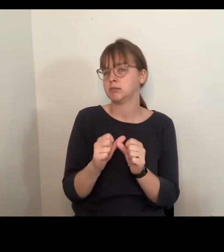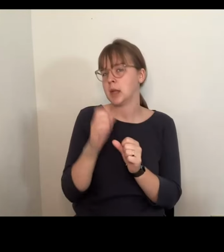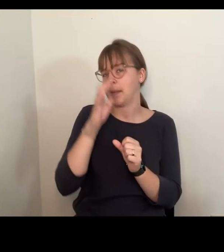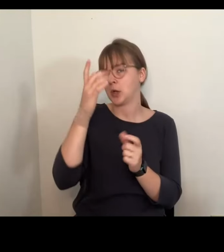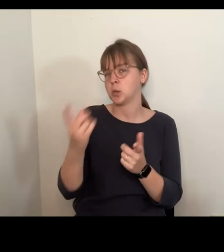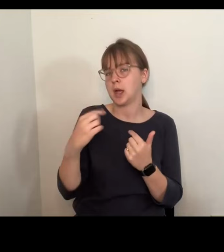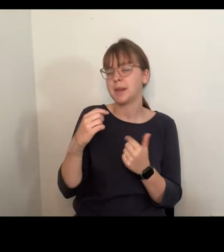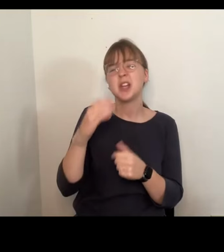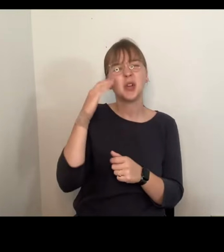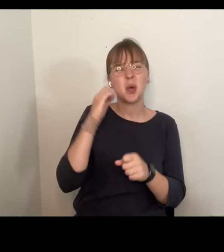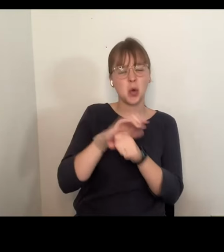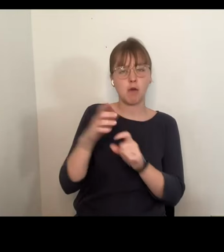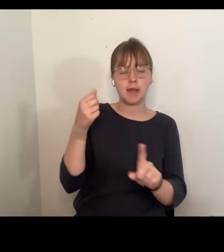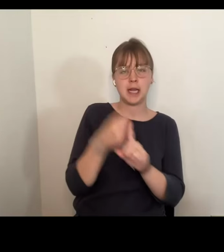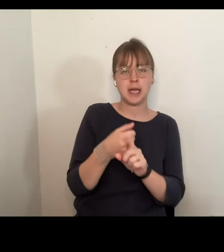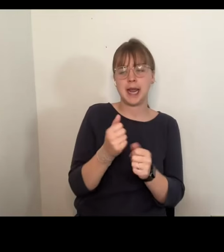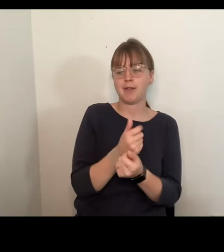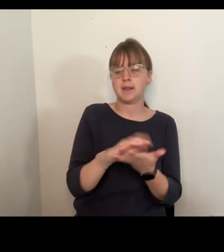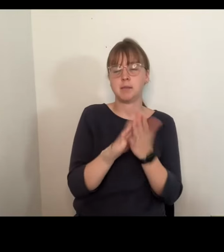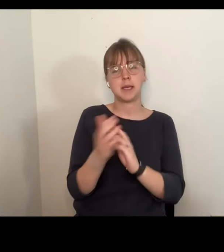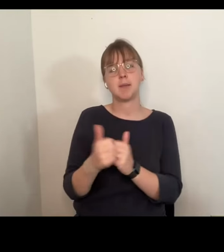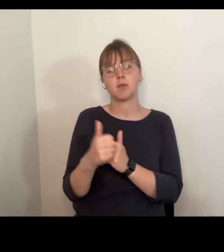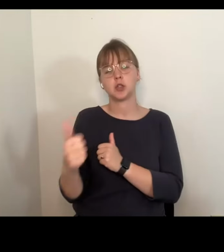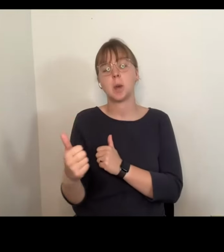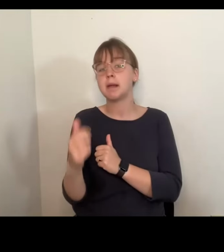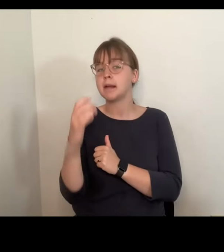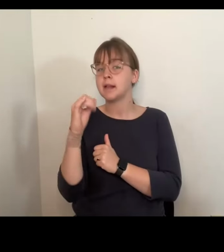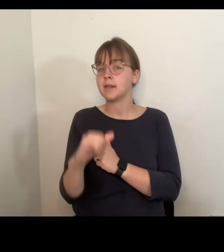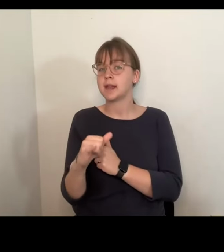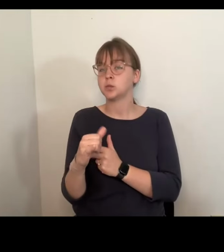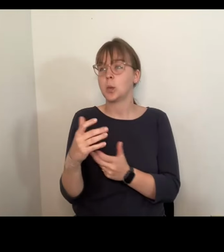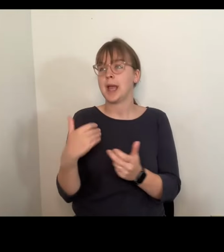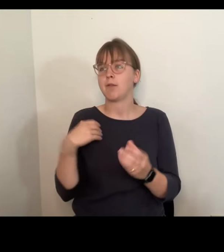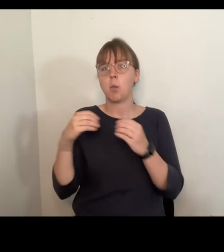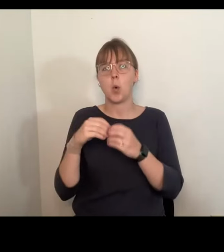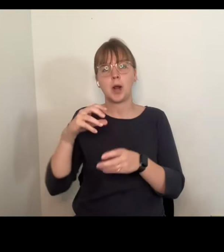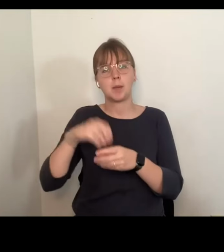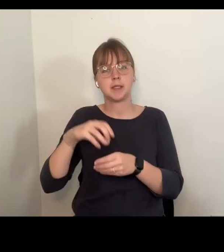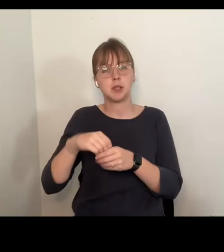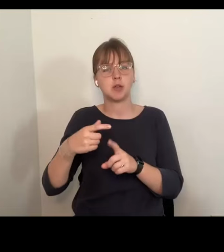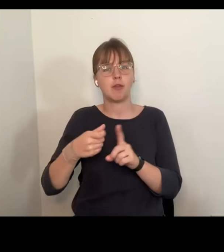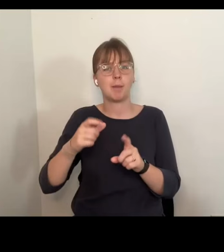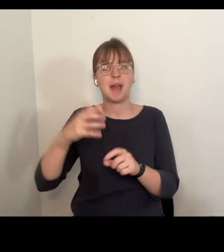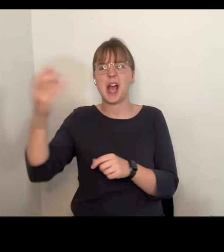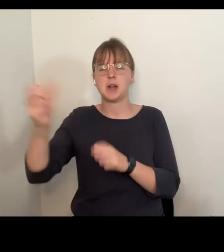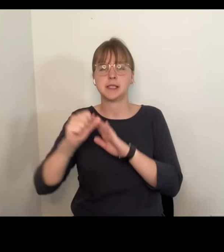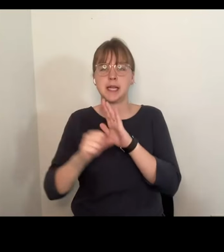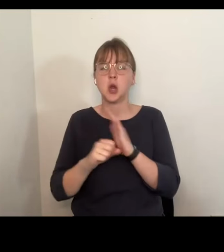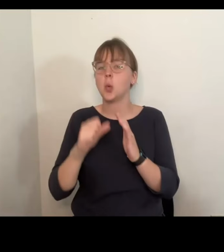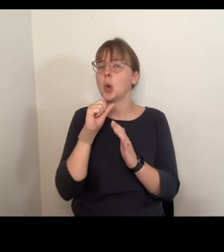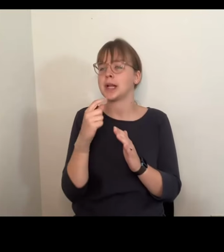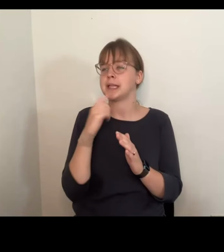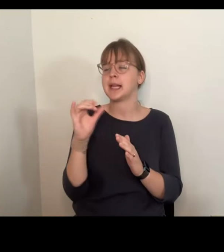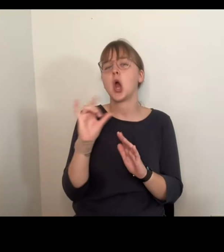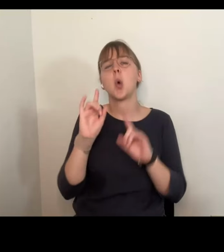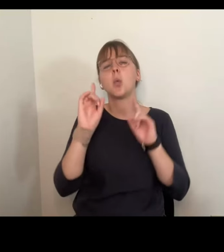virtually, we started acquiring a lot of participants from out of state. And so we don't want to disenfranchise those folks by saying like, oh, we're going to go back to that